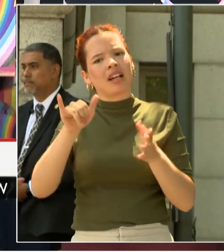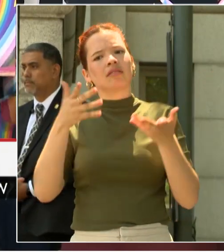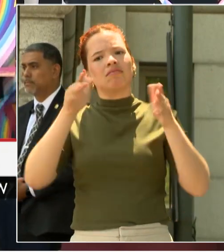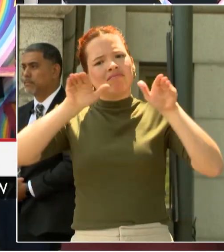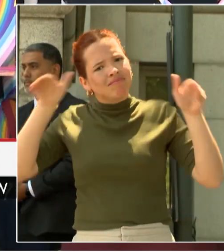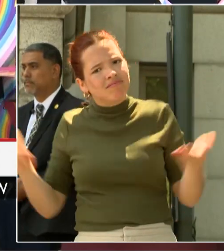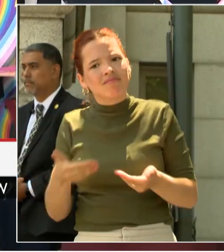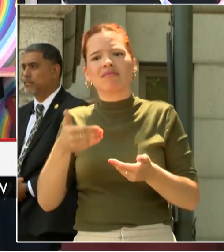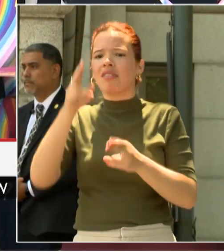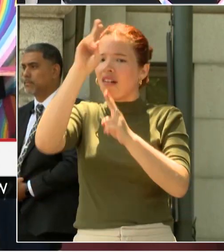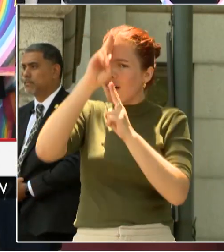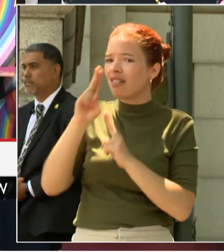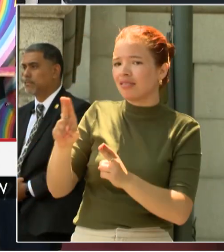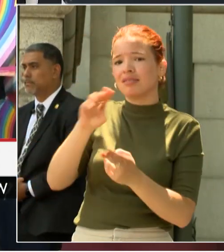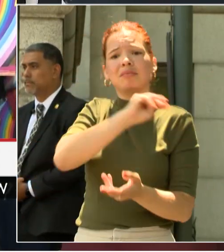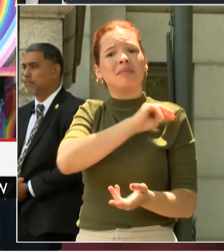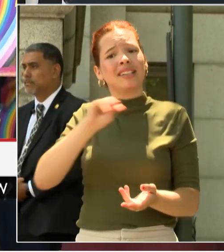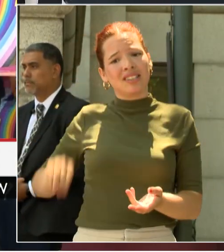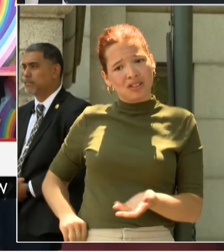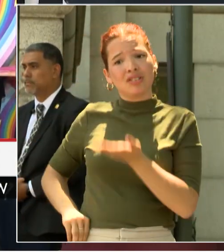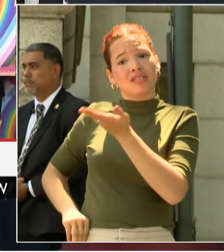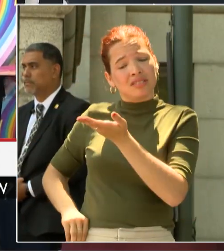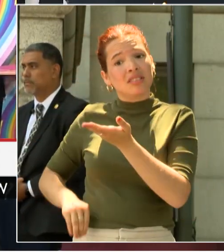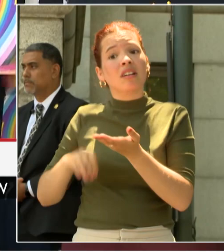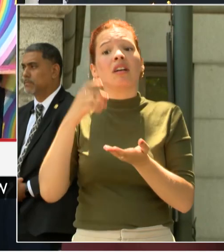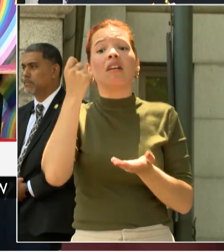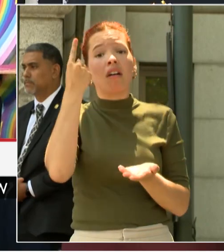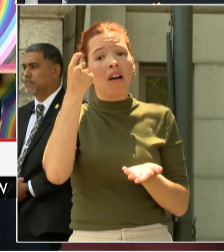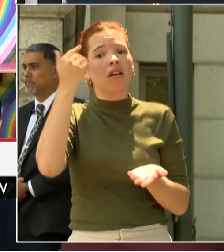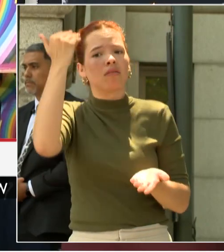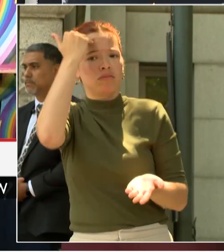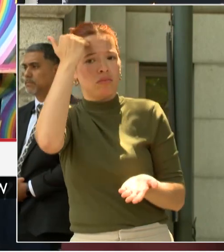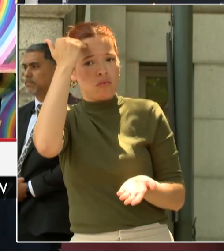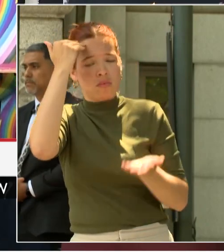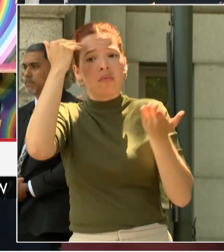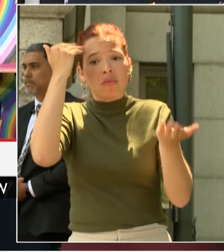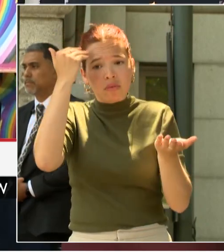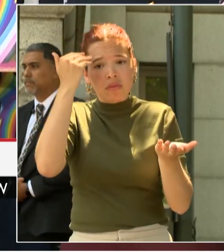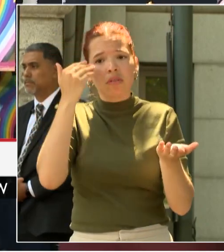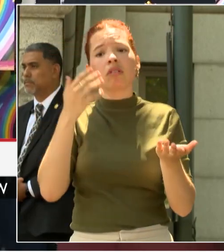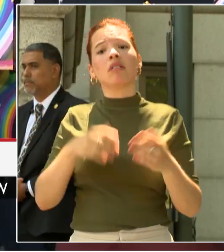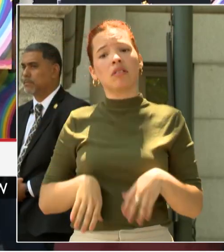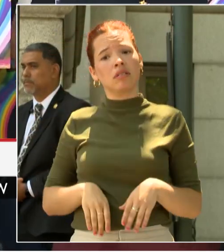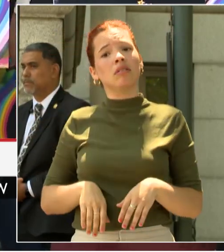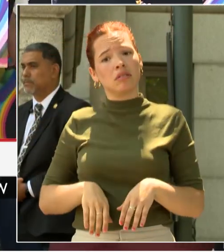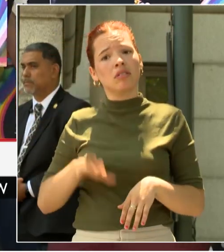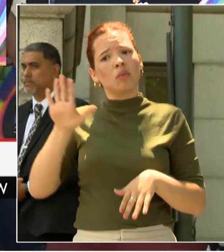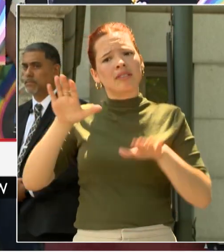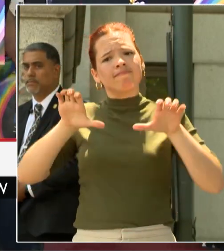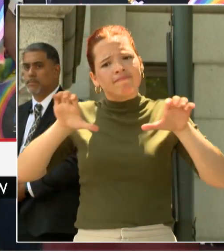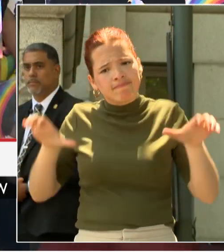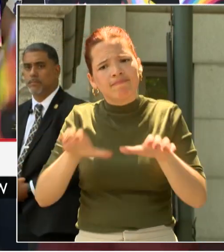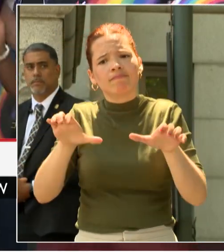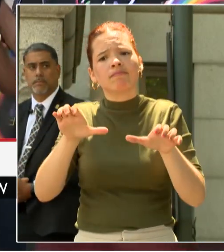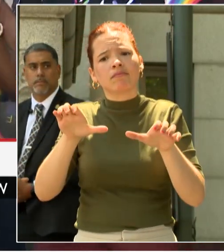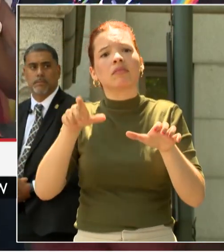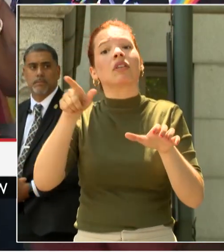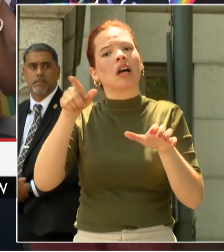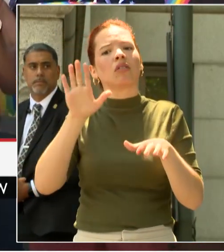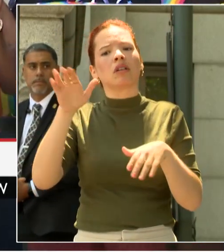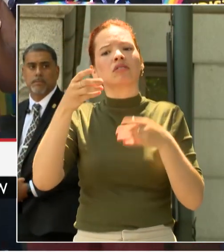mayor, I would also like to first acknowledge the dedicated efforts of Director Japer Bowles, who leads the